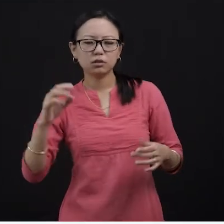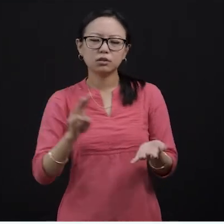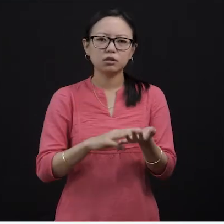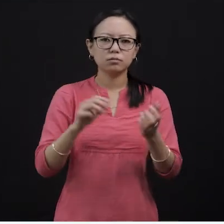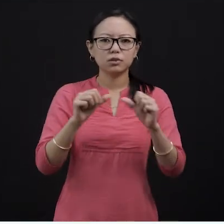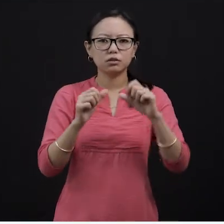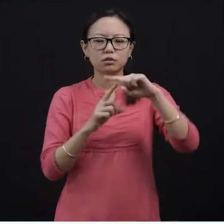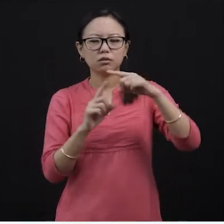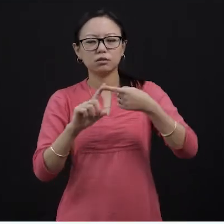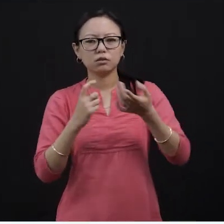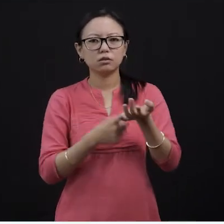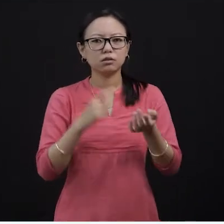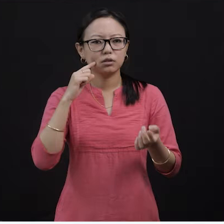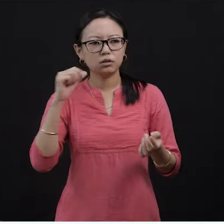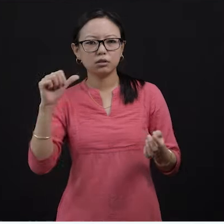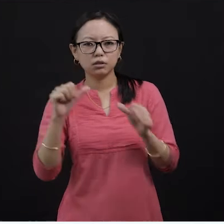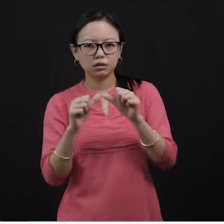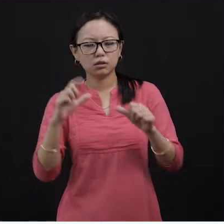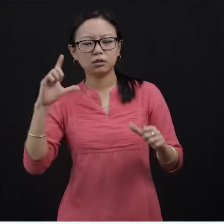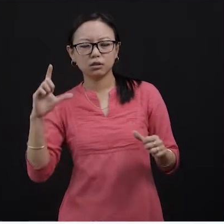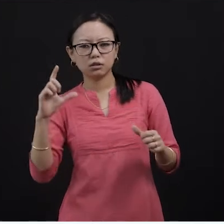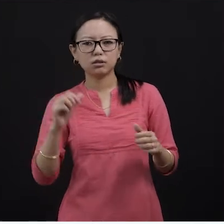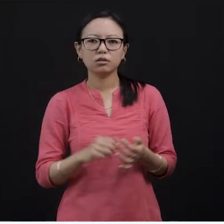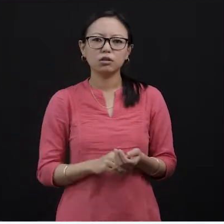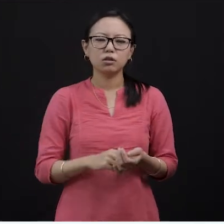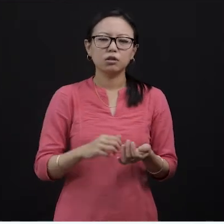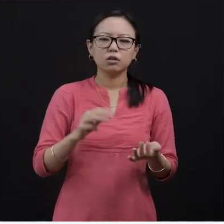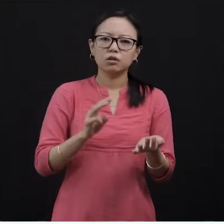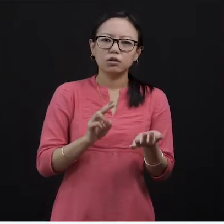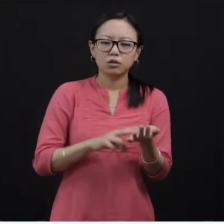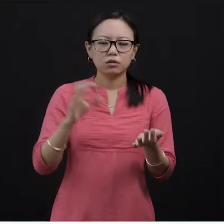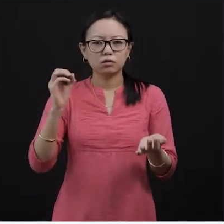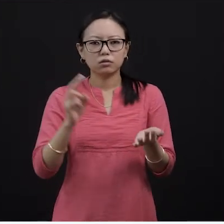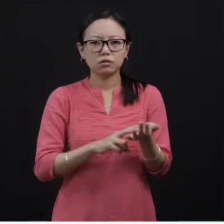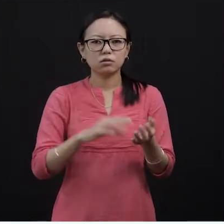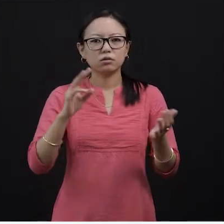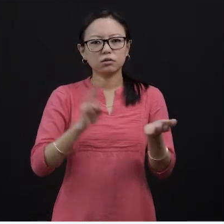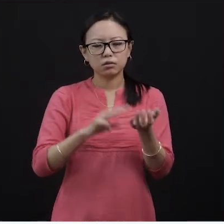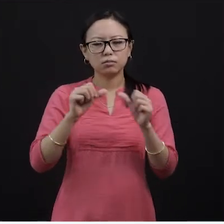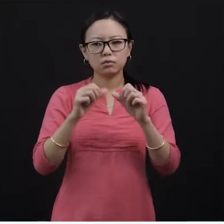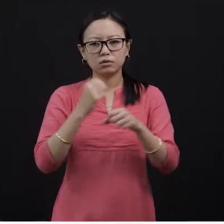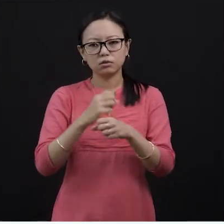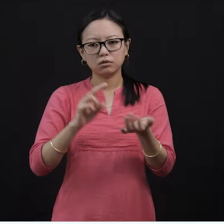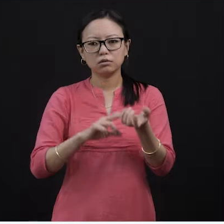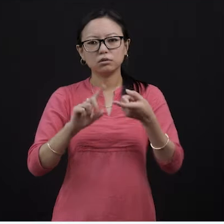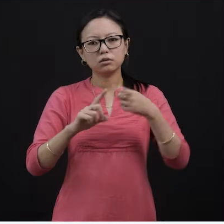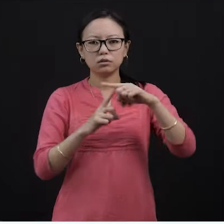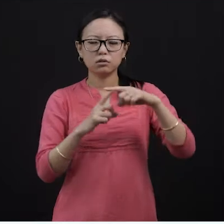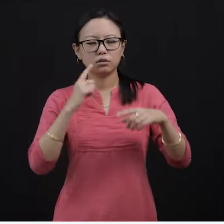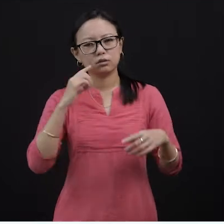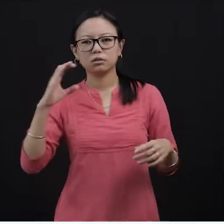And in the last class, while discussing about artificial magnet, we discussed the types of artificial magnet.